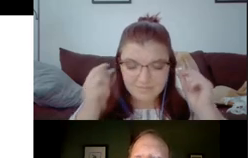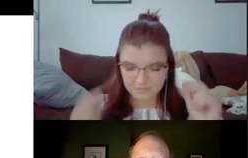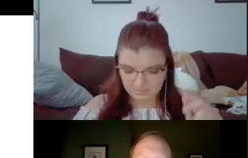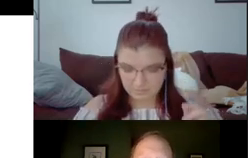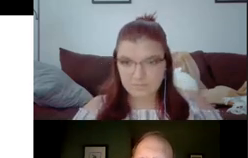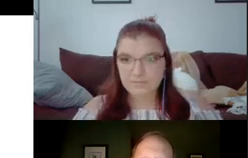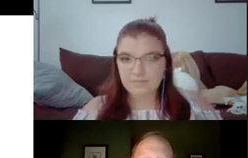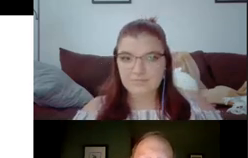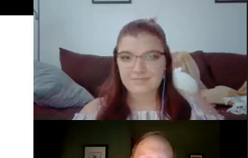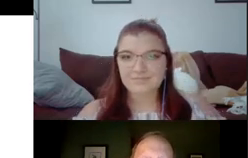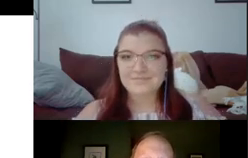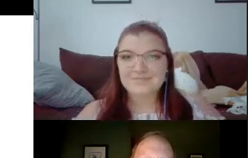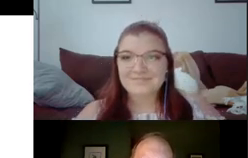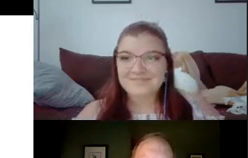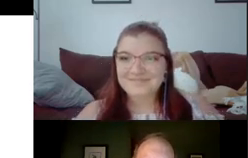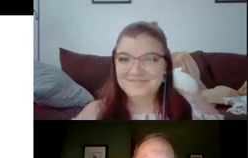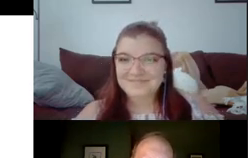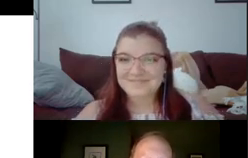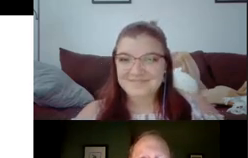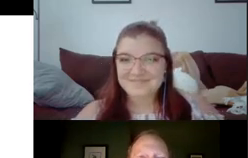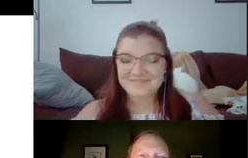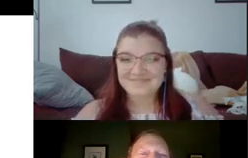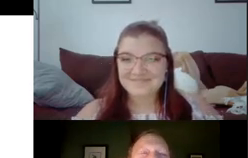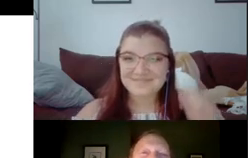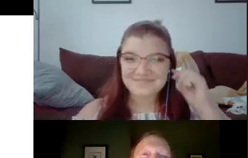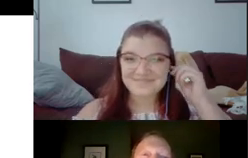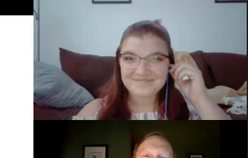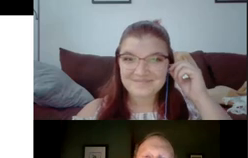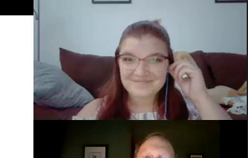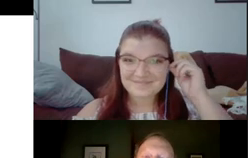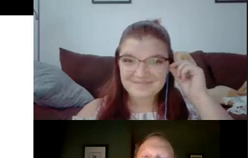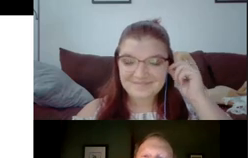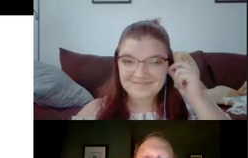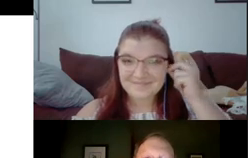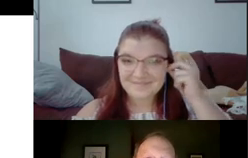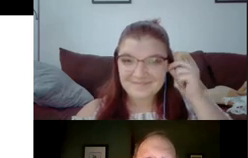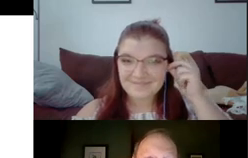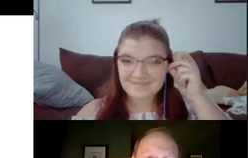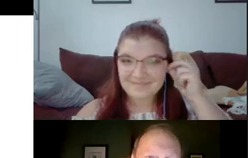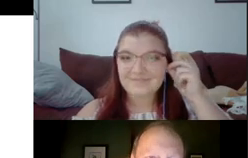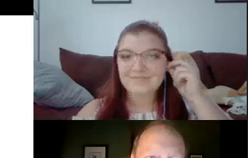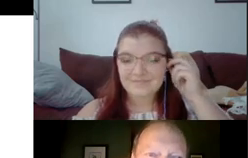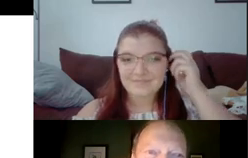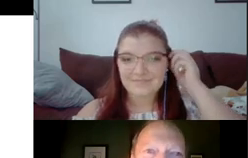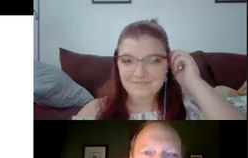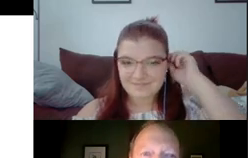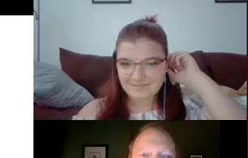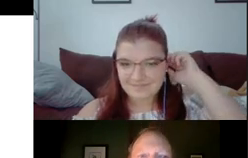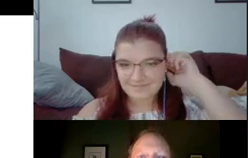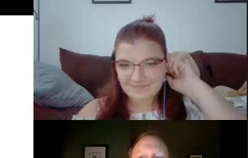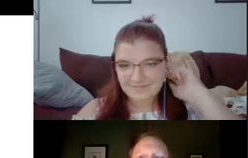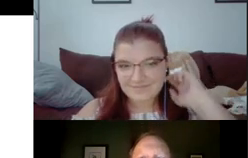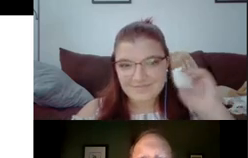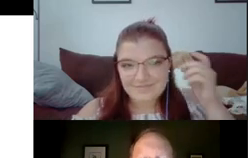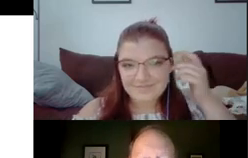I'm sorry, they didn't build a new building. Let me take that back. But rather, they restarted the institution as